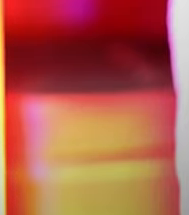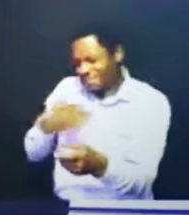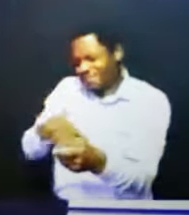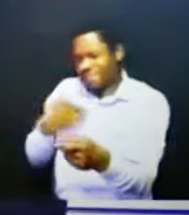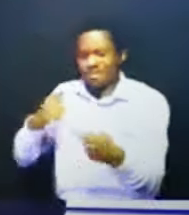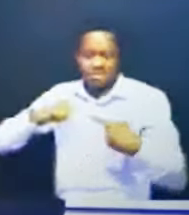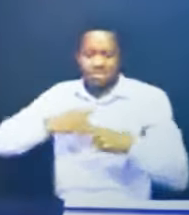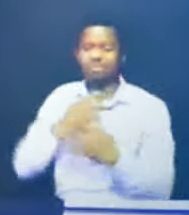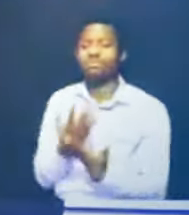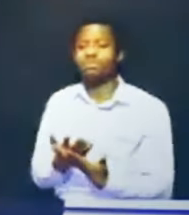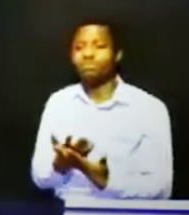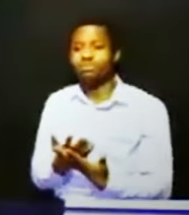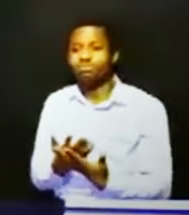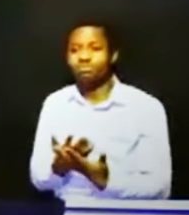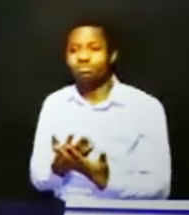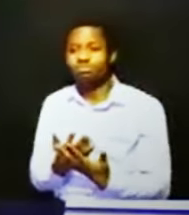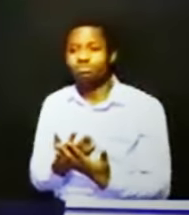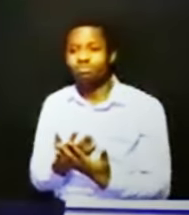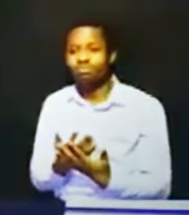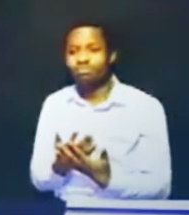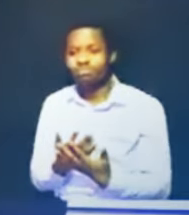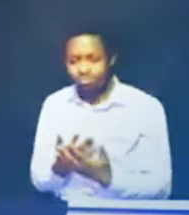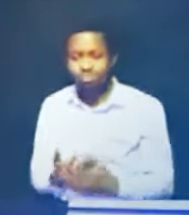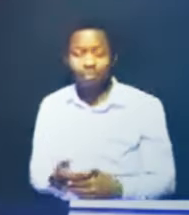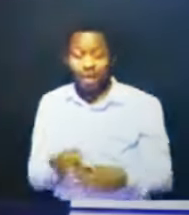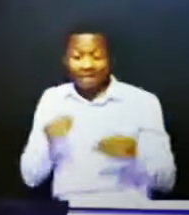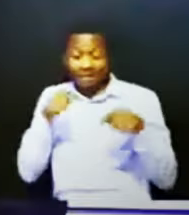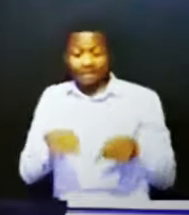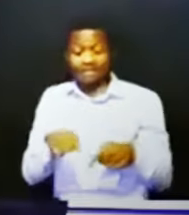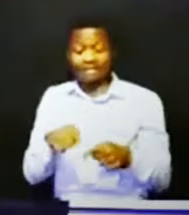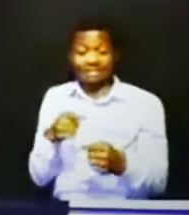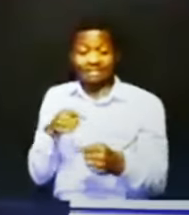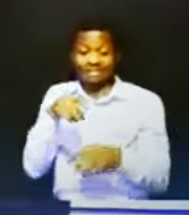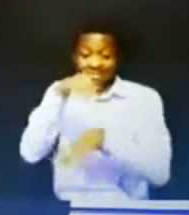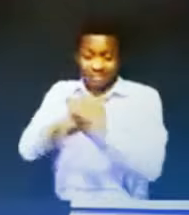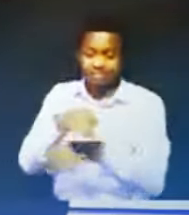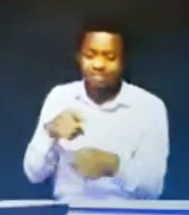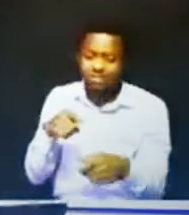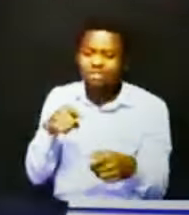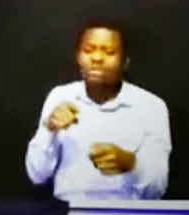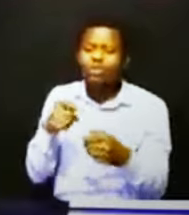Thank you. Sometimes people are offended at God Himself.